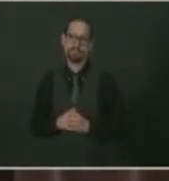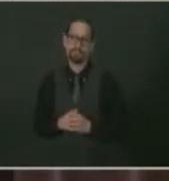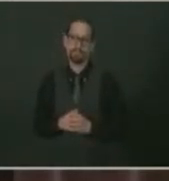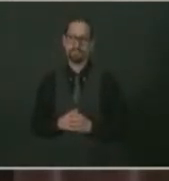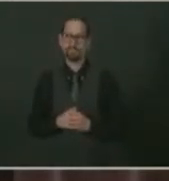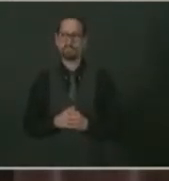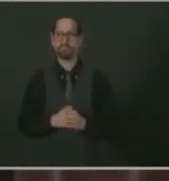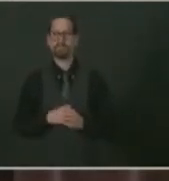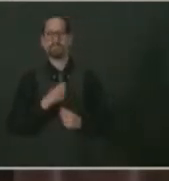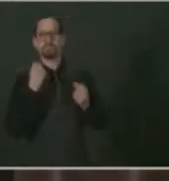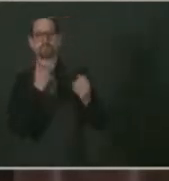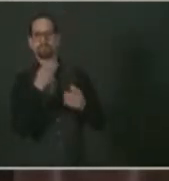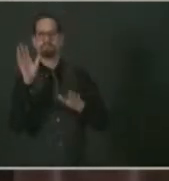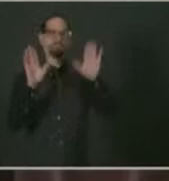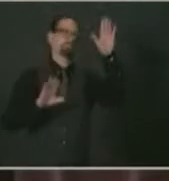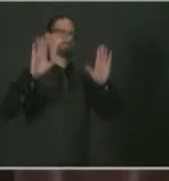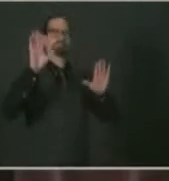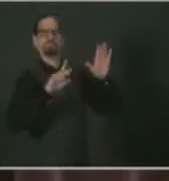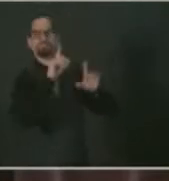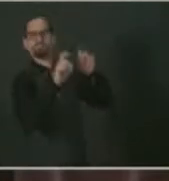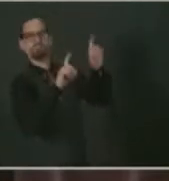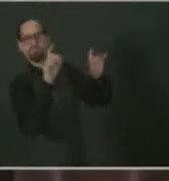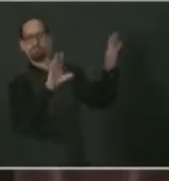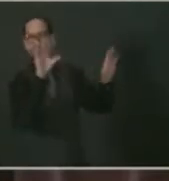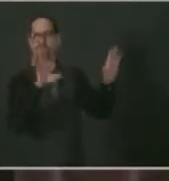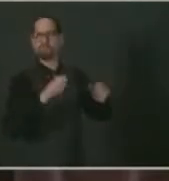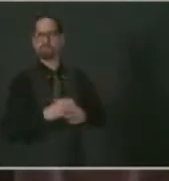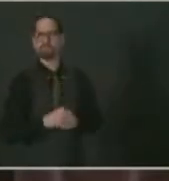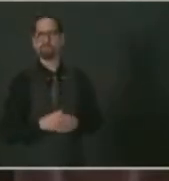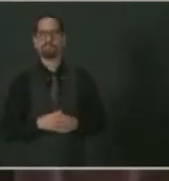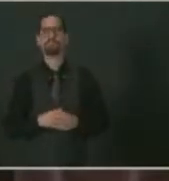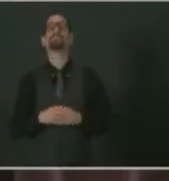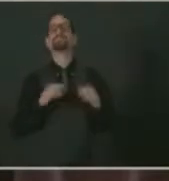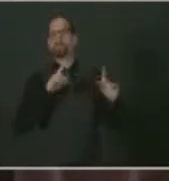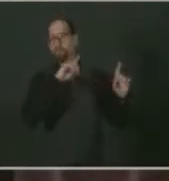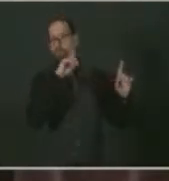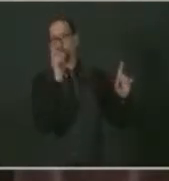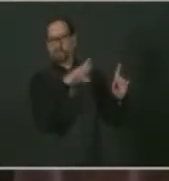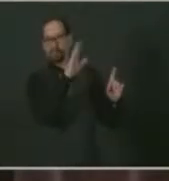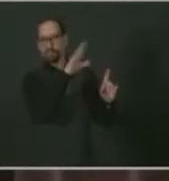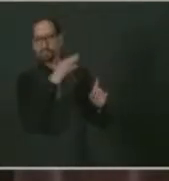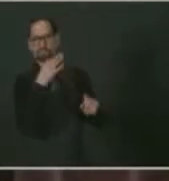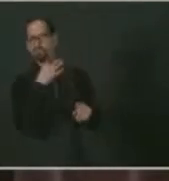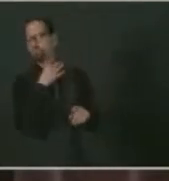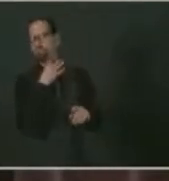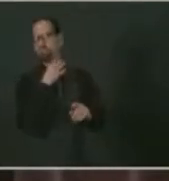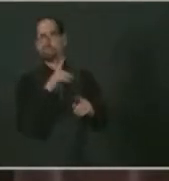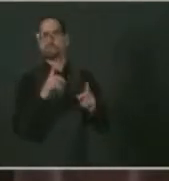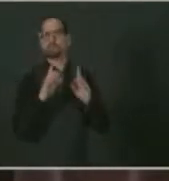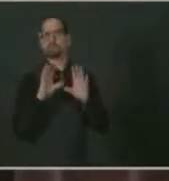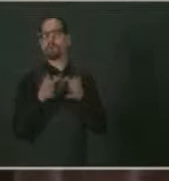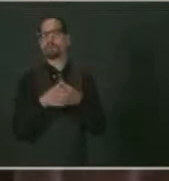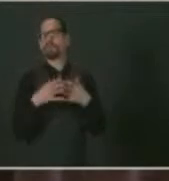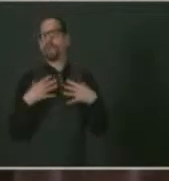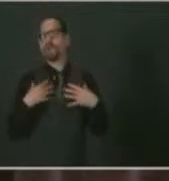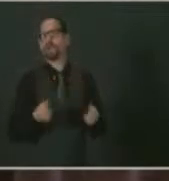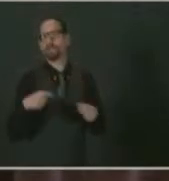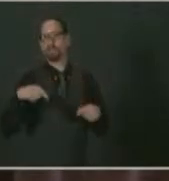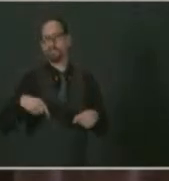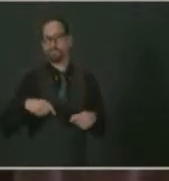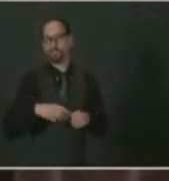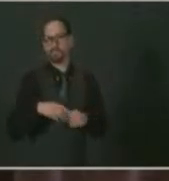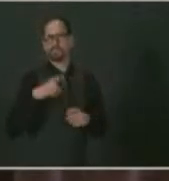Oh, thanks, Jim. Either way, where are we? Where is the Department of Health on spectators for both high school and